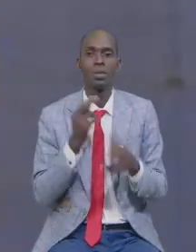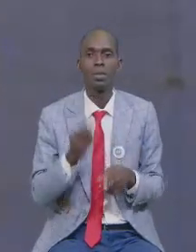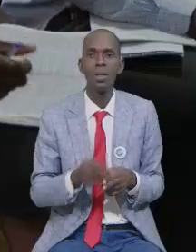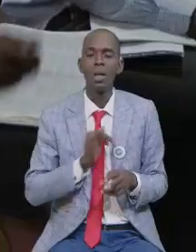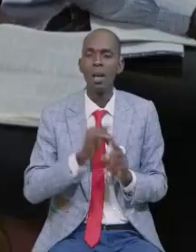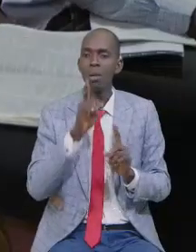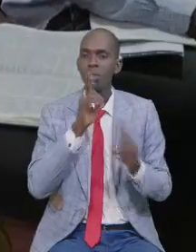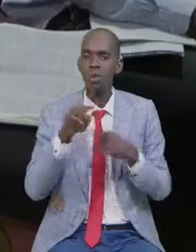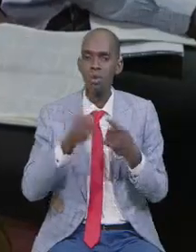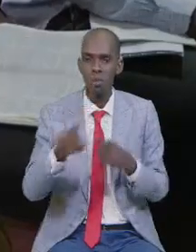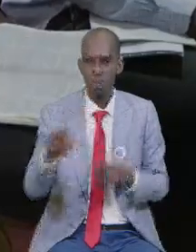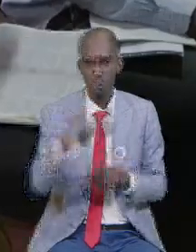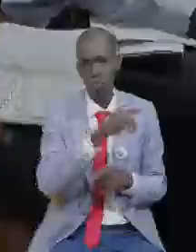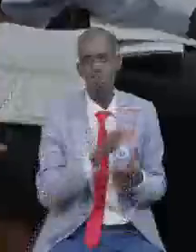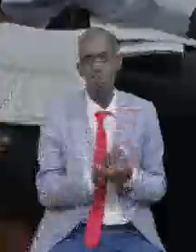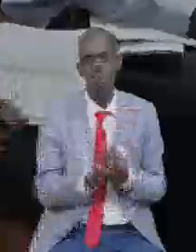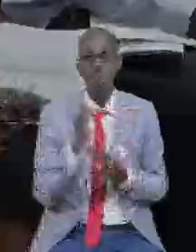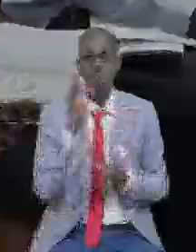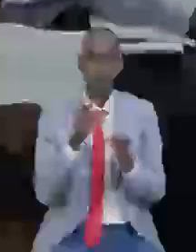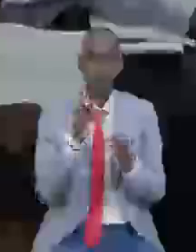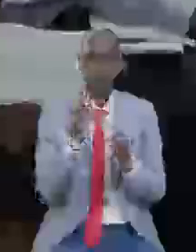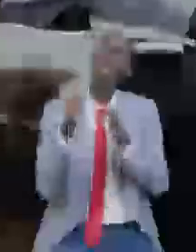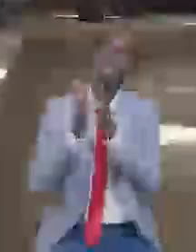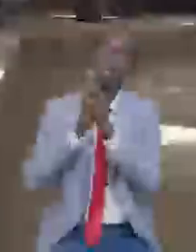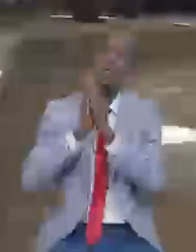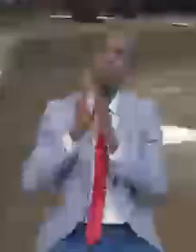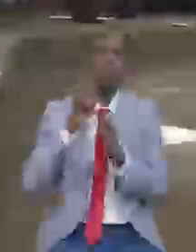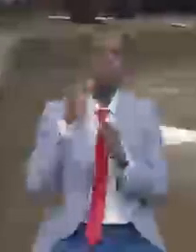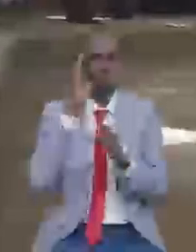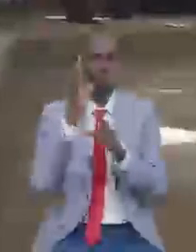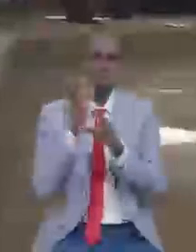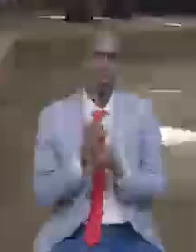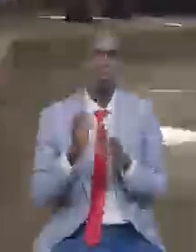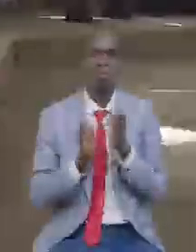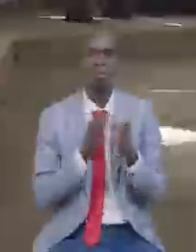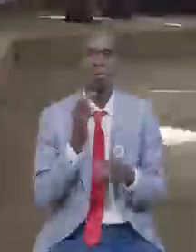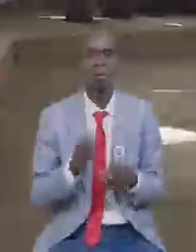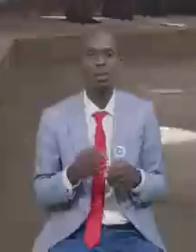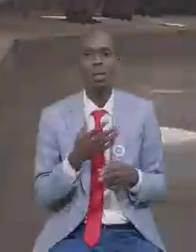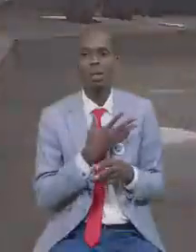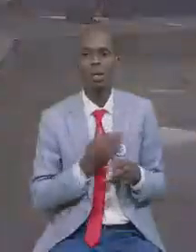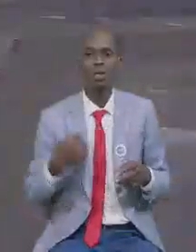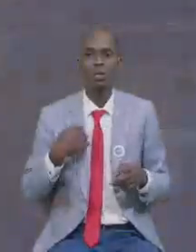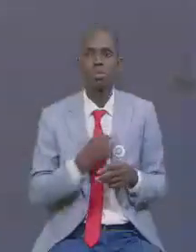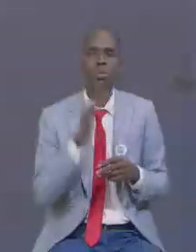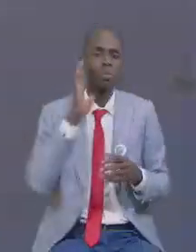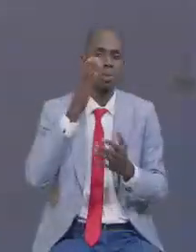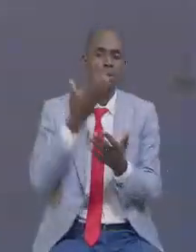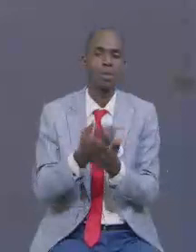you now. If you ask, you are going to have. And we will get to places we have never